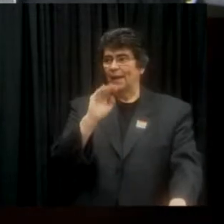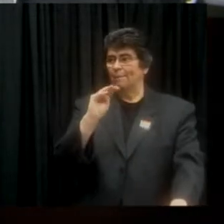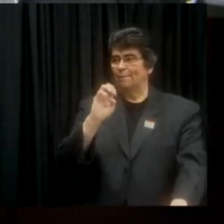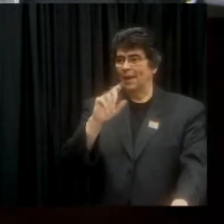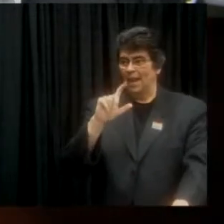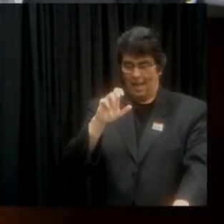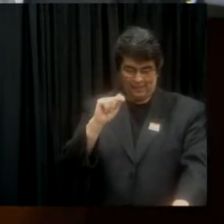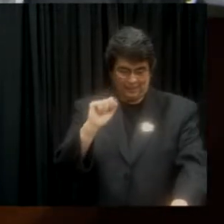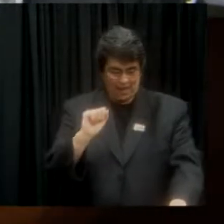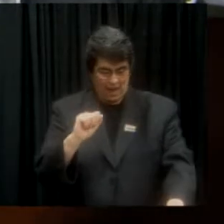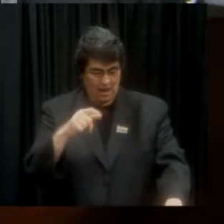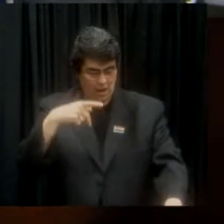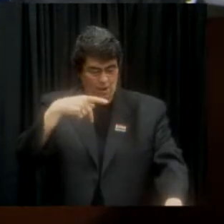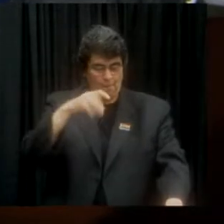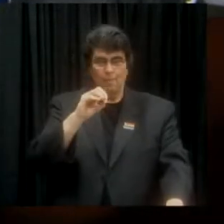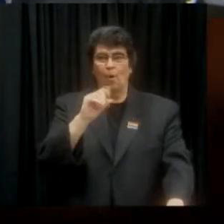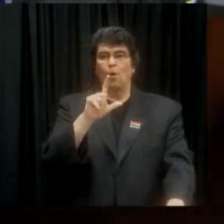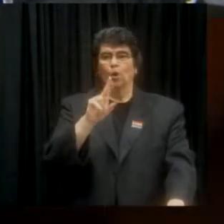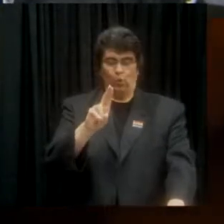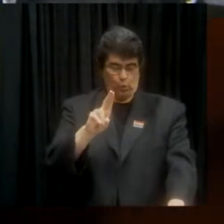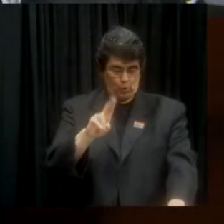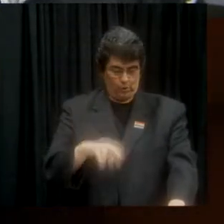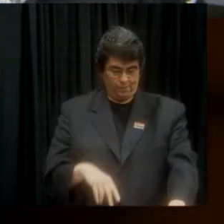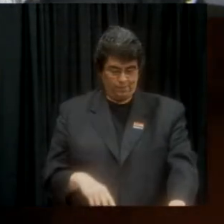Imaleta Polu.